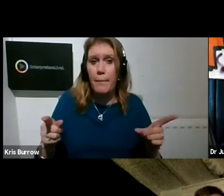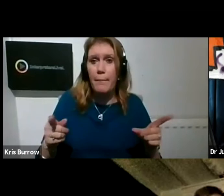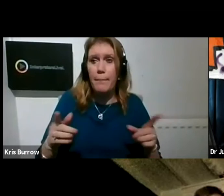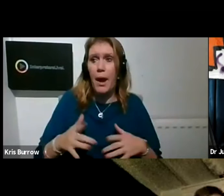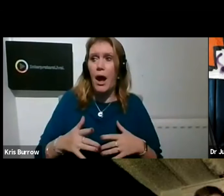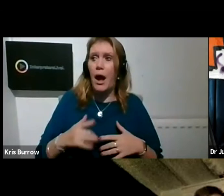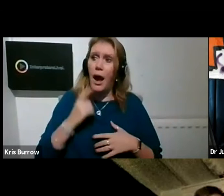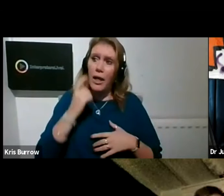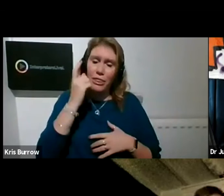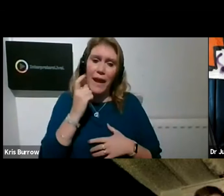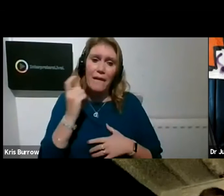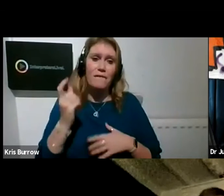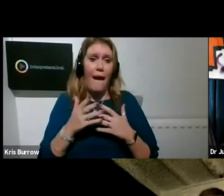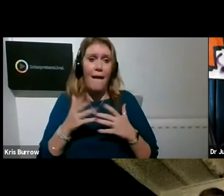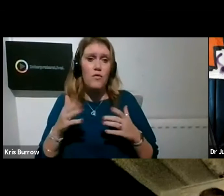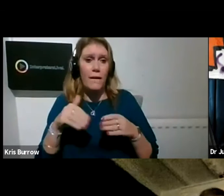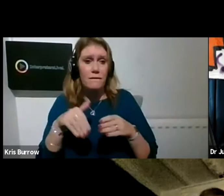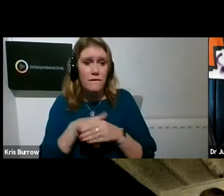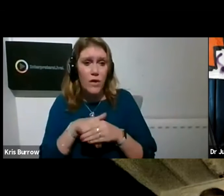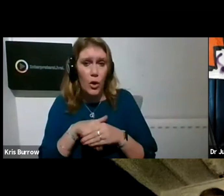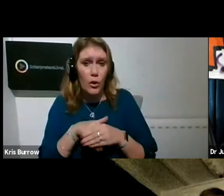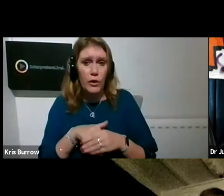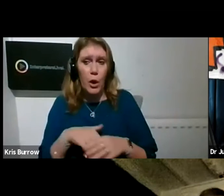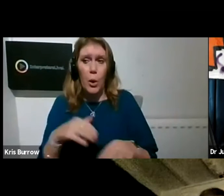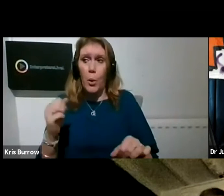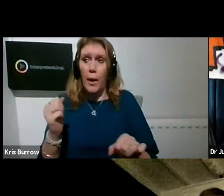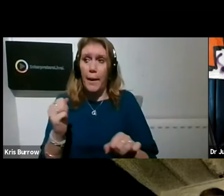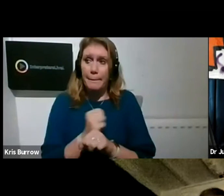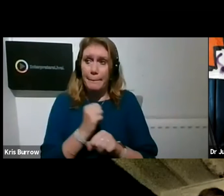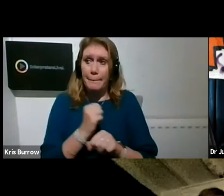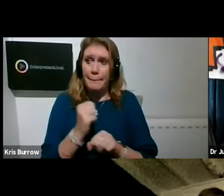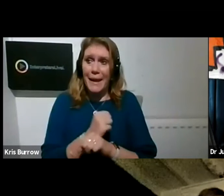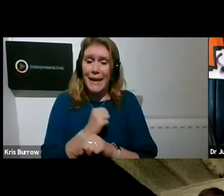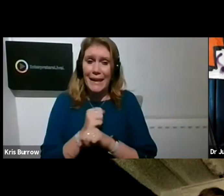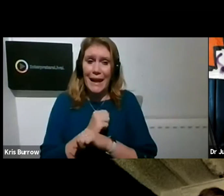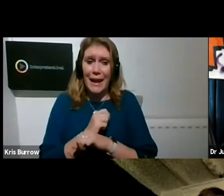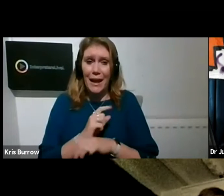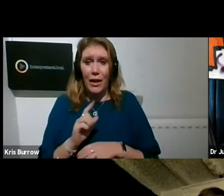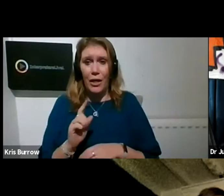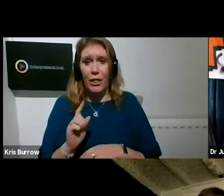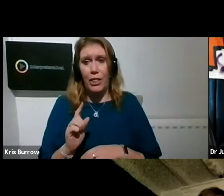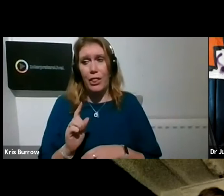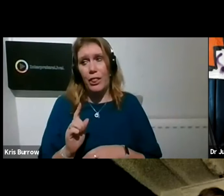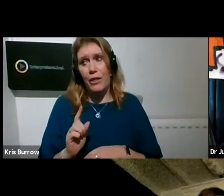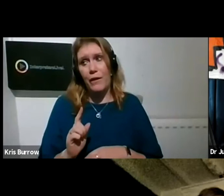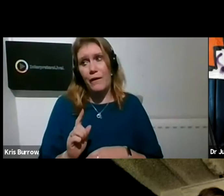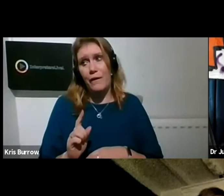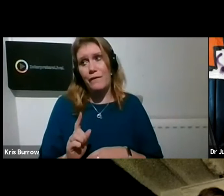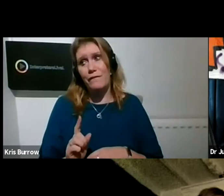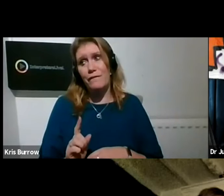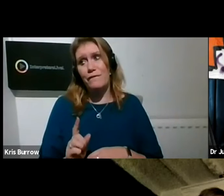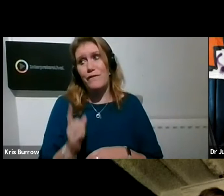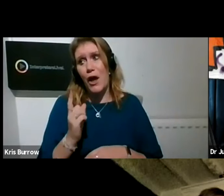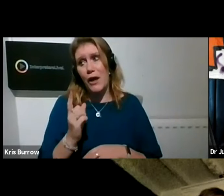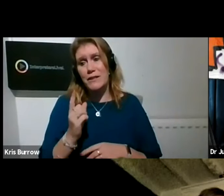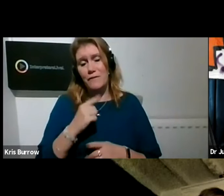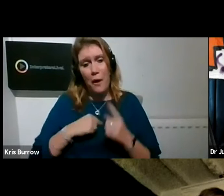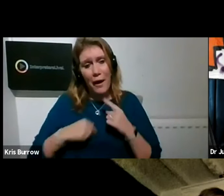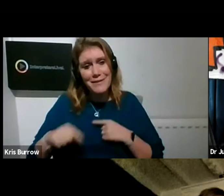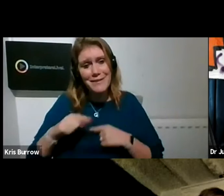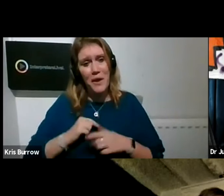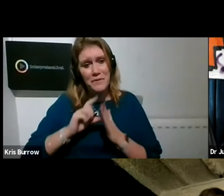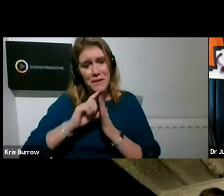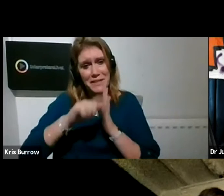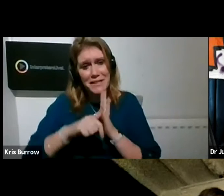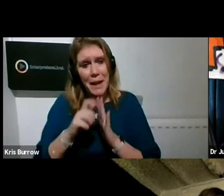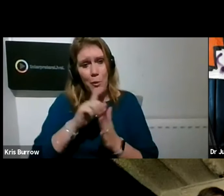everybody involved, we were making it in the first instance for ourselves as members of the disabled